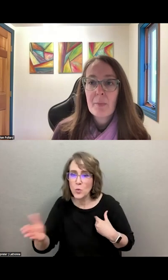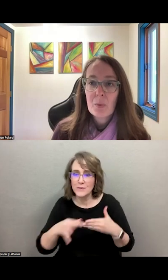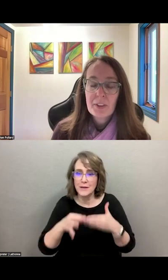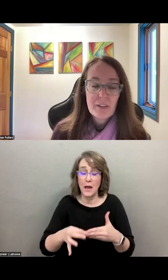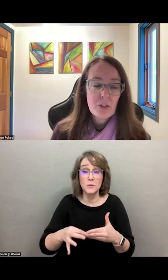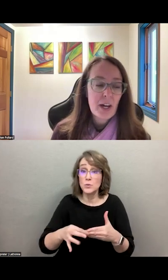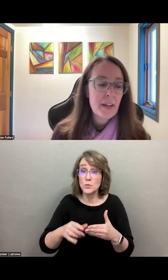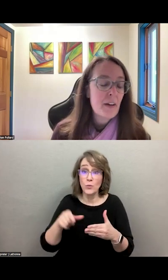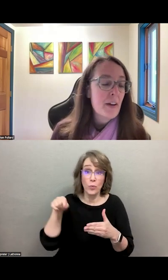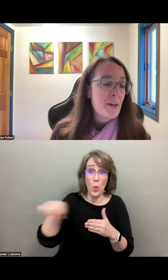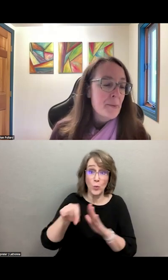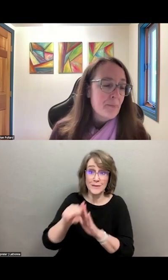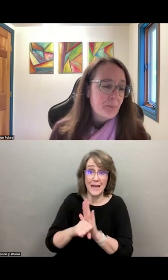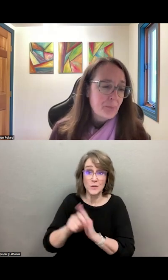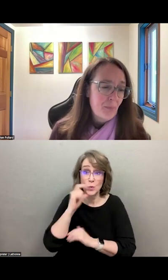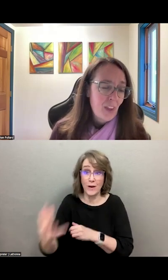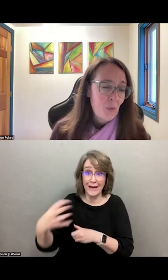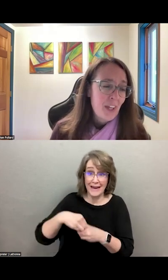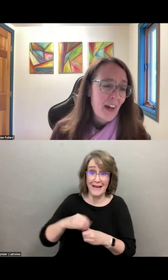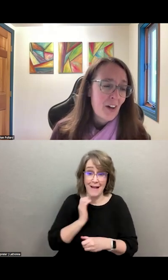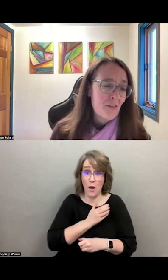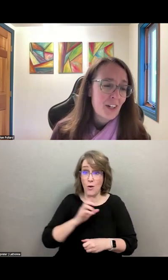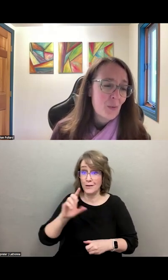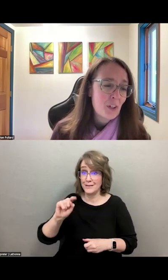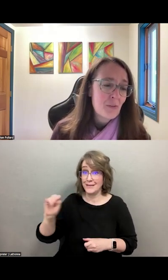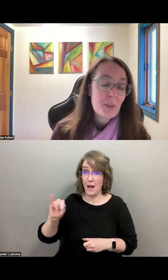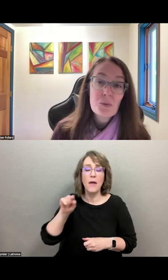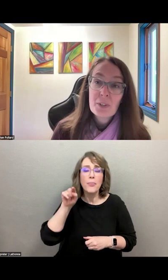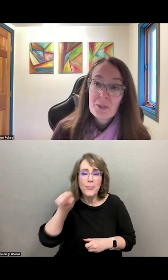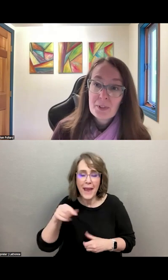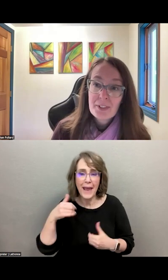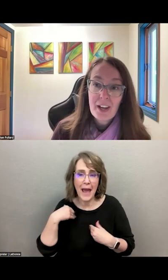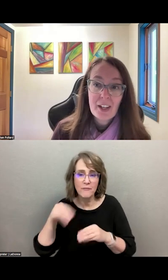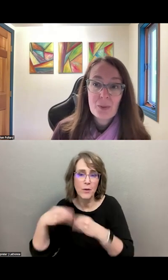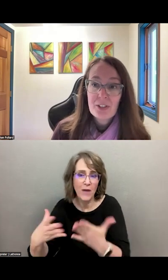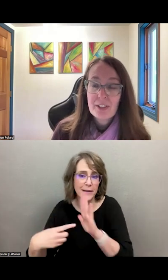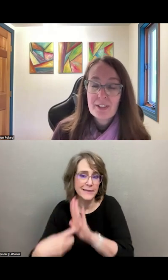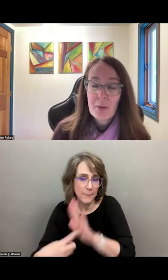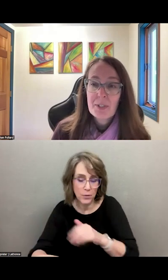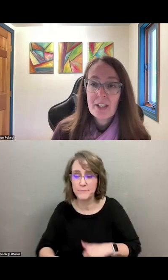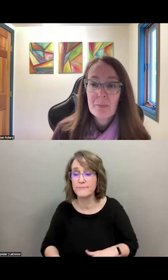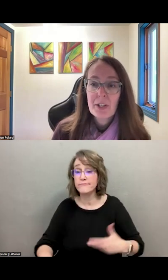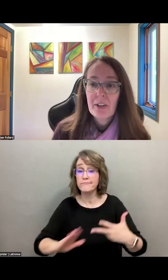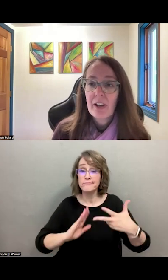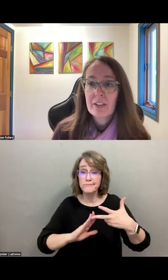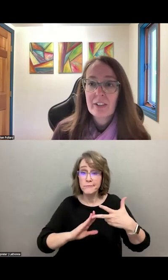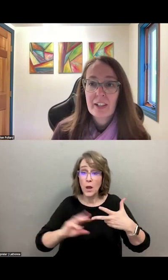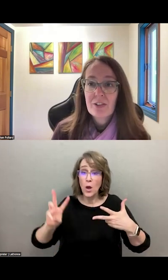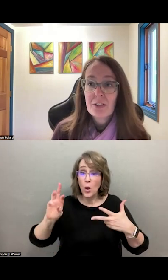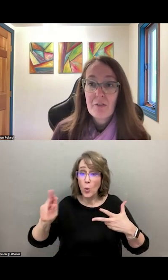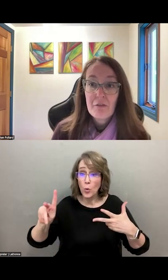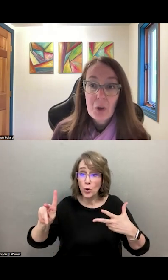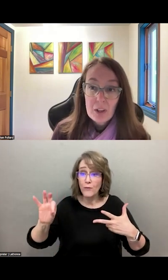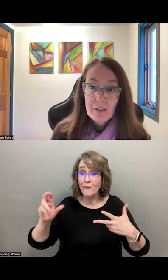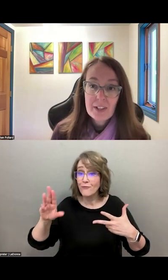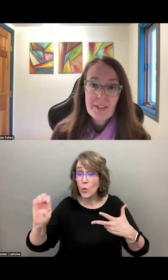TTI about what they've tried. We have a workforce resource guide, which is updated periodically and is